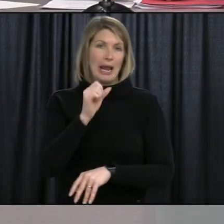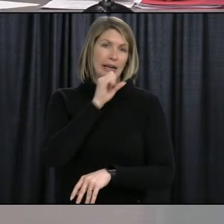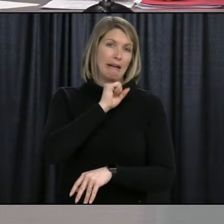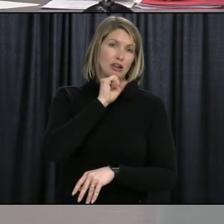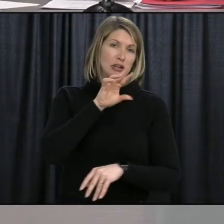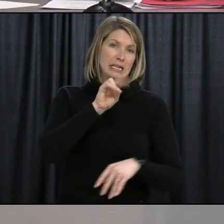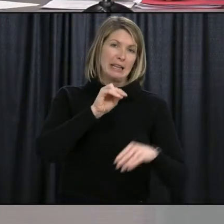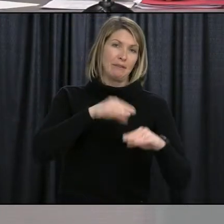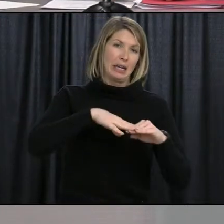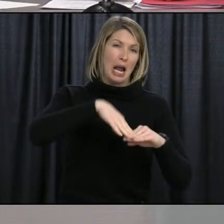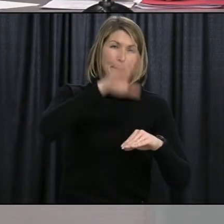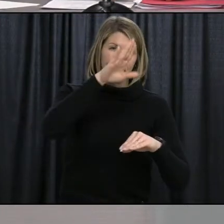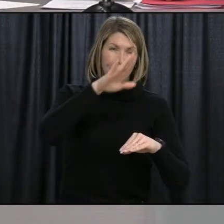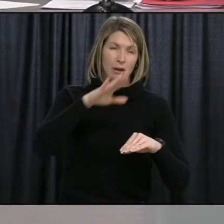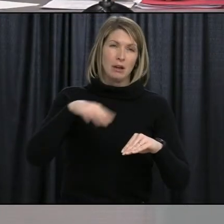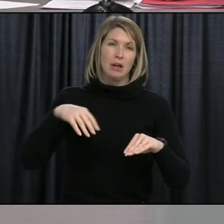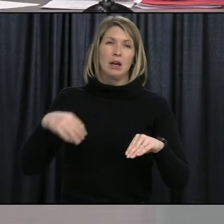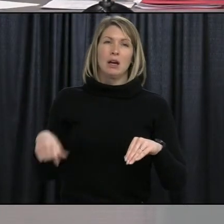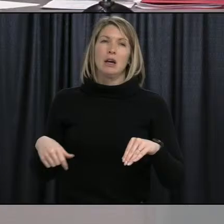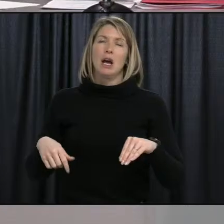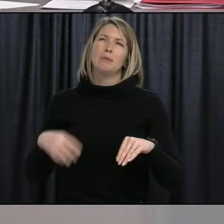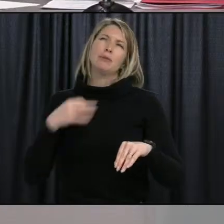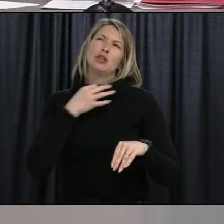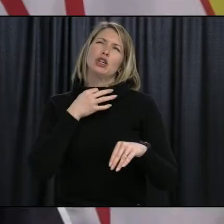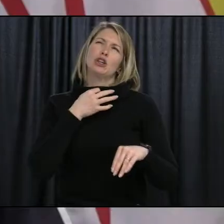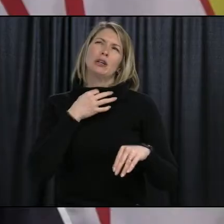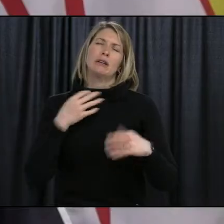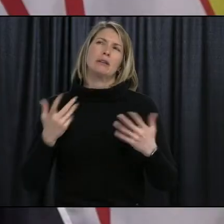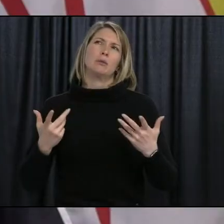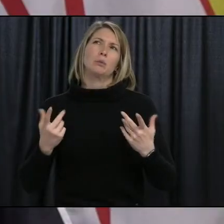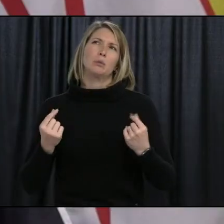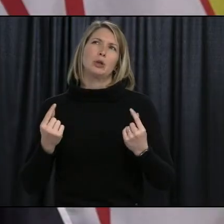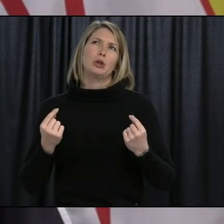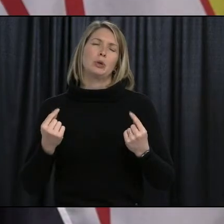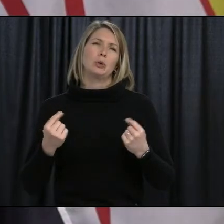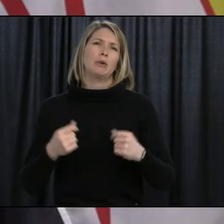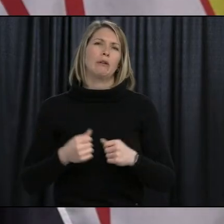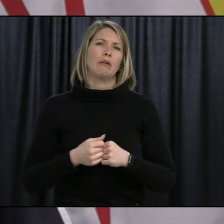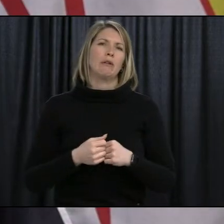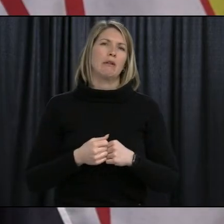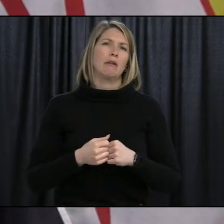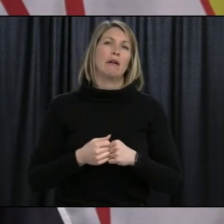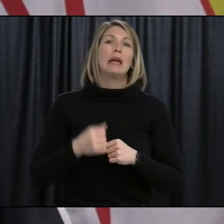still going to be more than one queue? So if you're just Pfizer, Moderna, and J&J, you